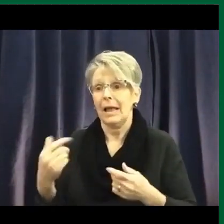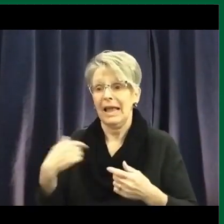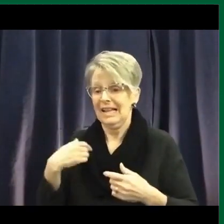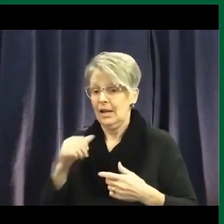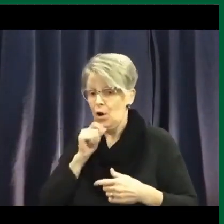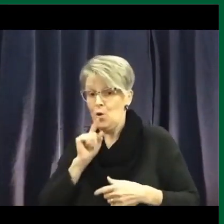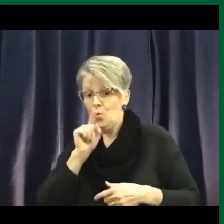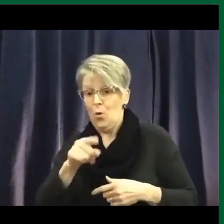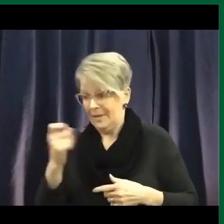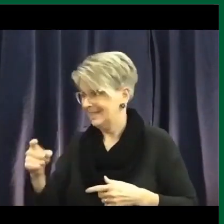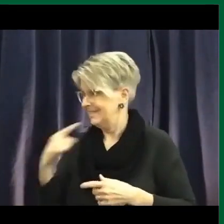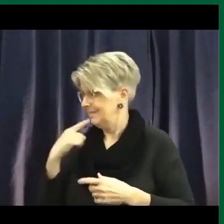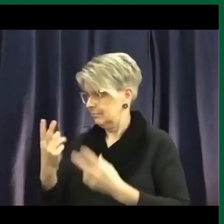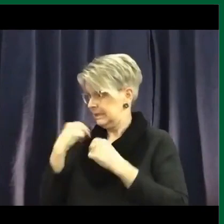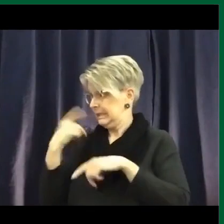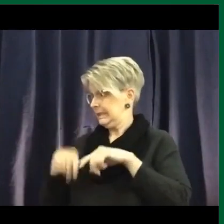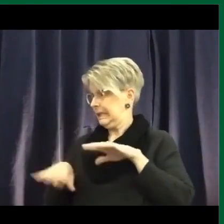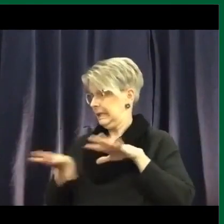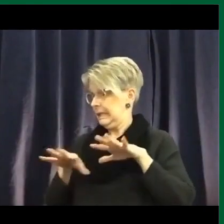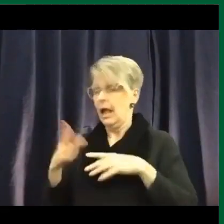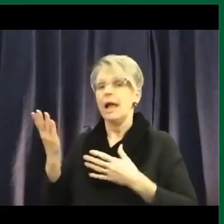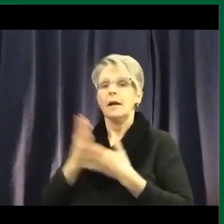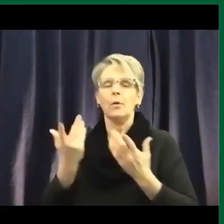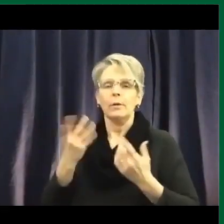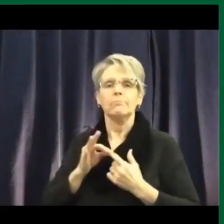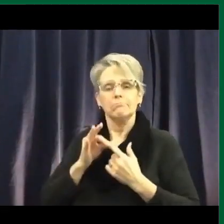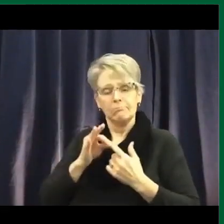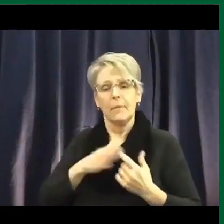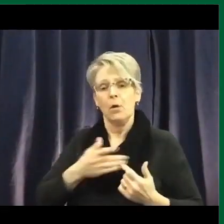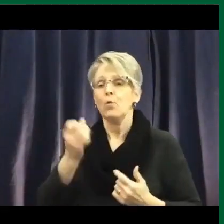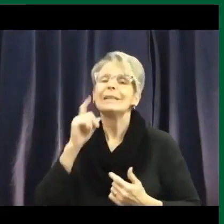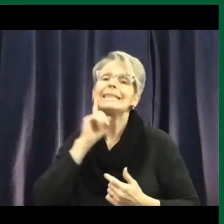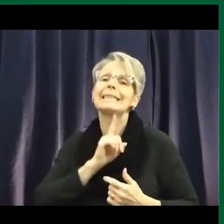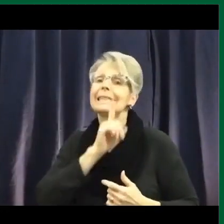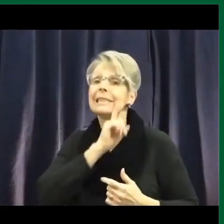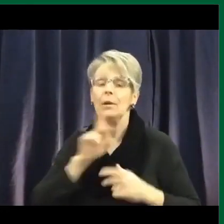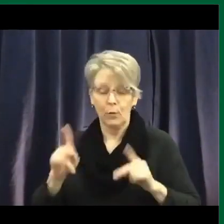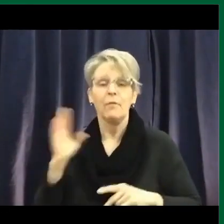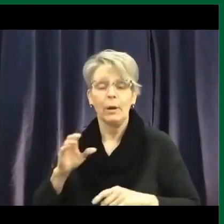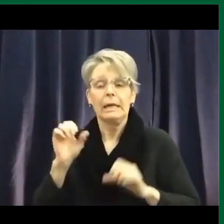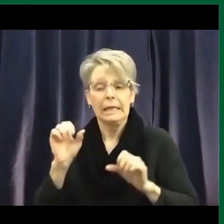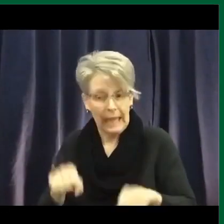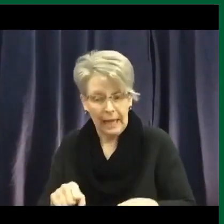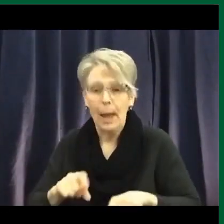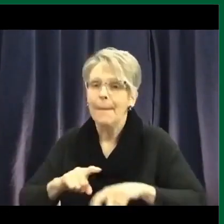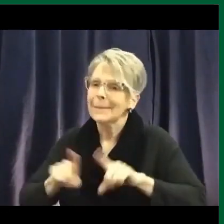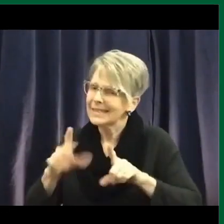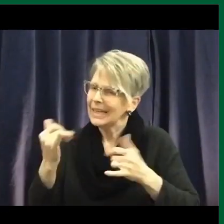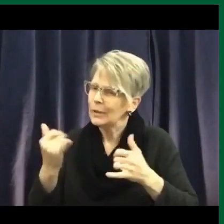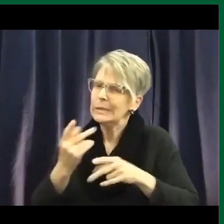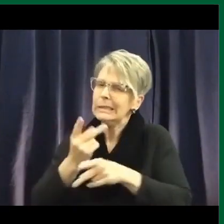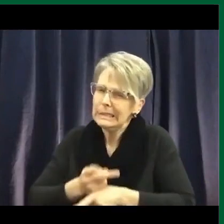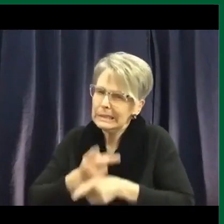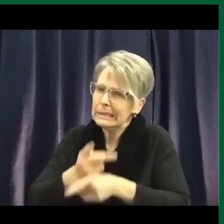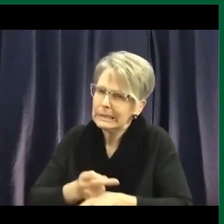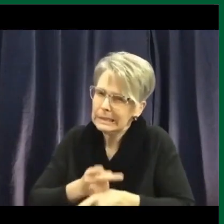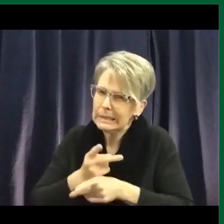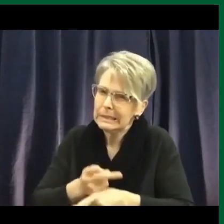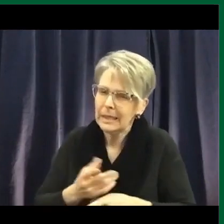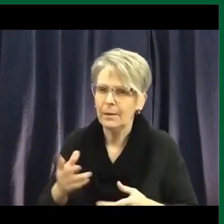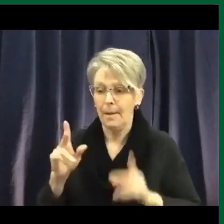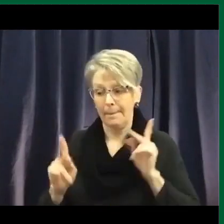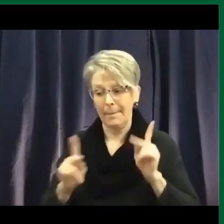public health order, because we always had exceptions for single persons, but do so cautiously. Whenever you're indoors, especially with people who may be at